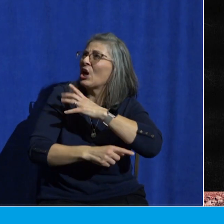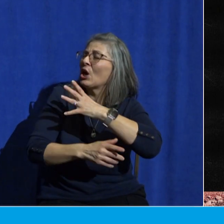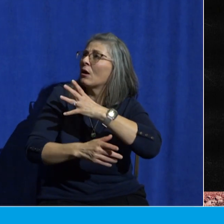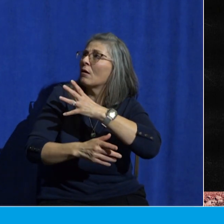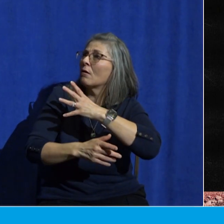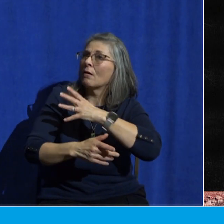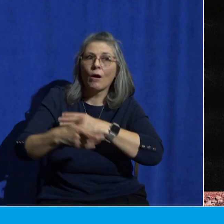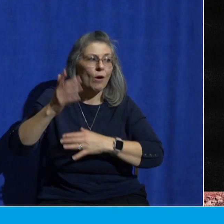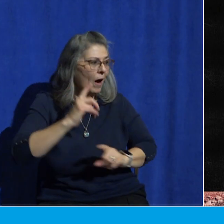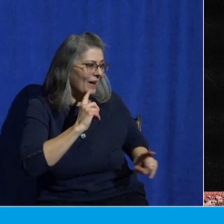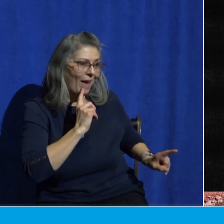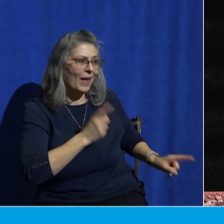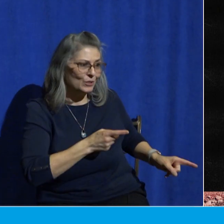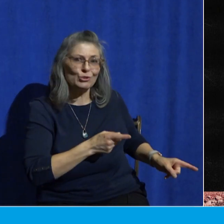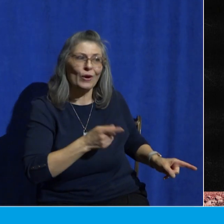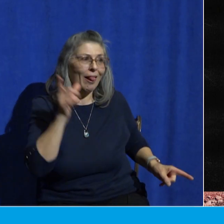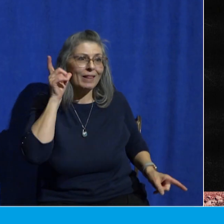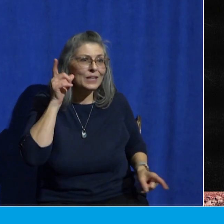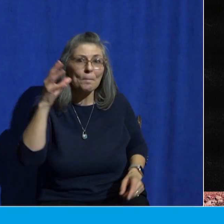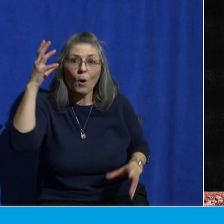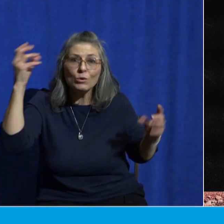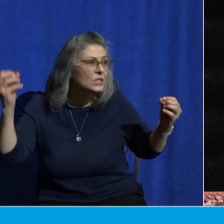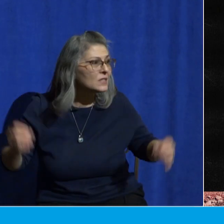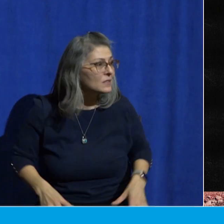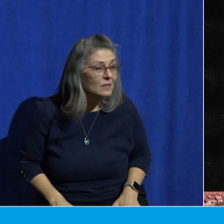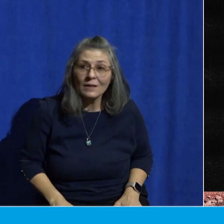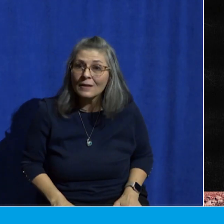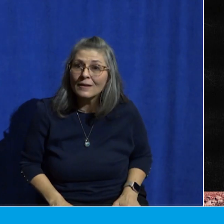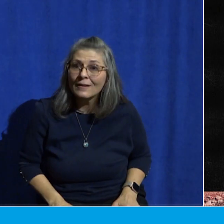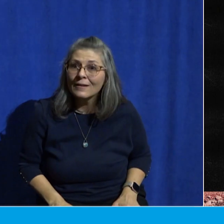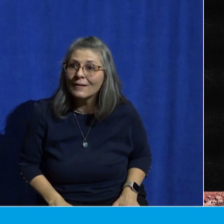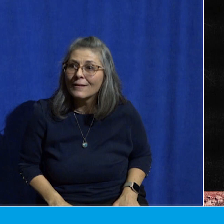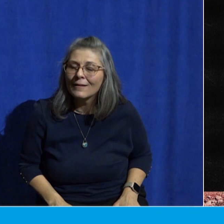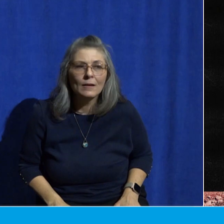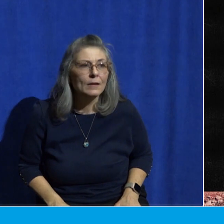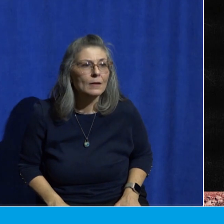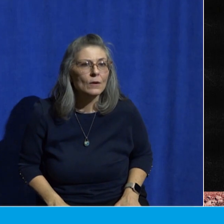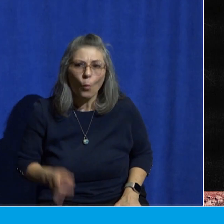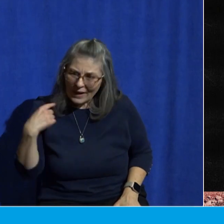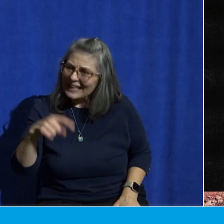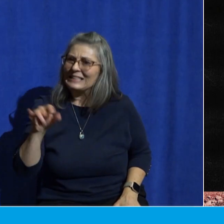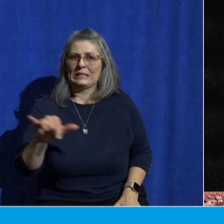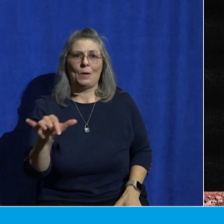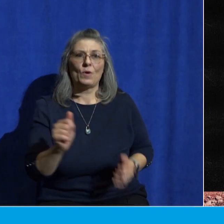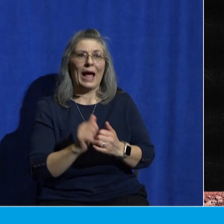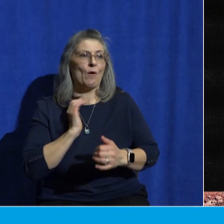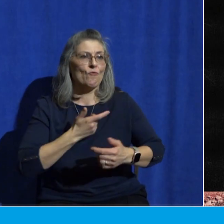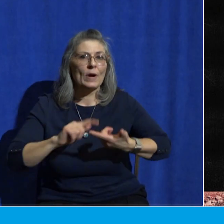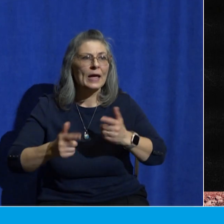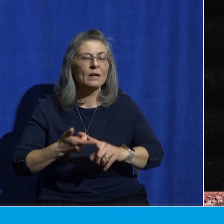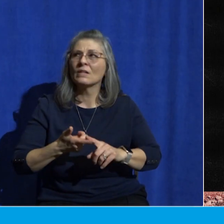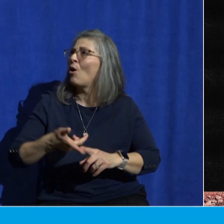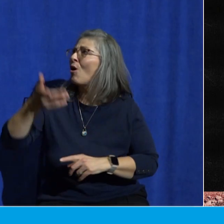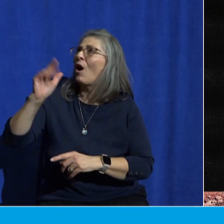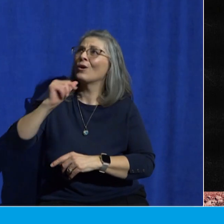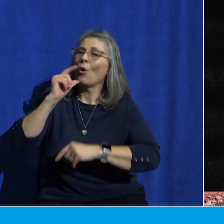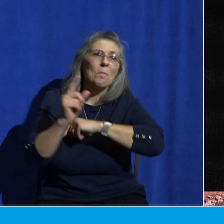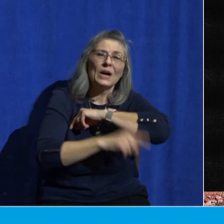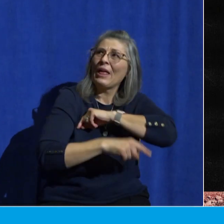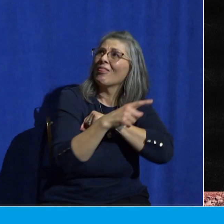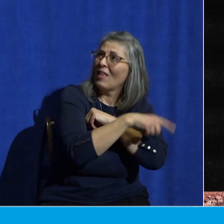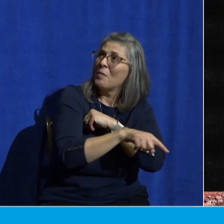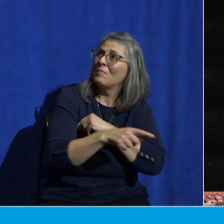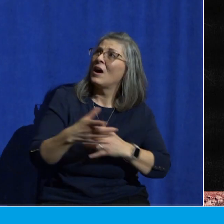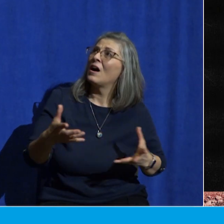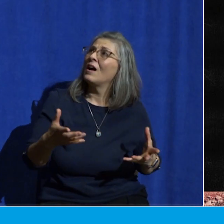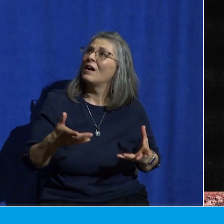So let's stand in the gap and pray and believe that God hears our prayers and will bring about salvation through